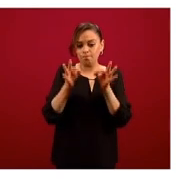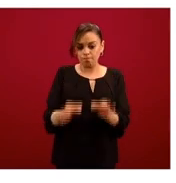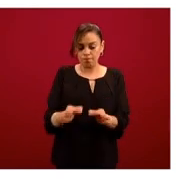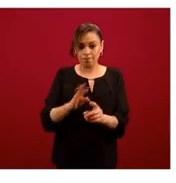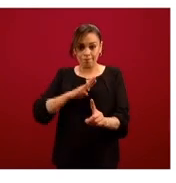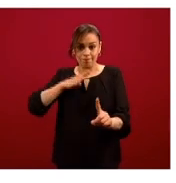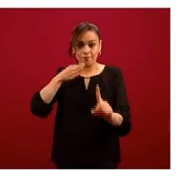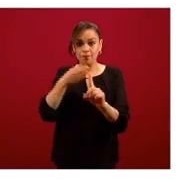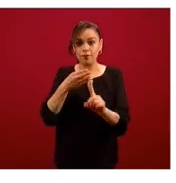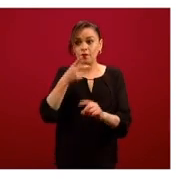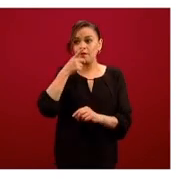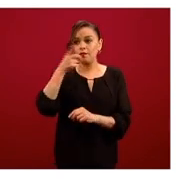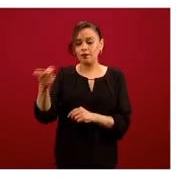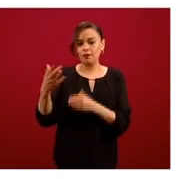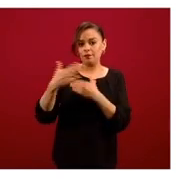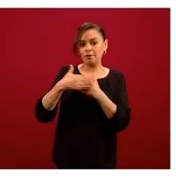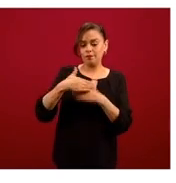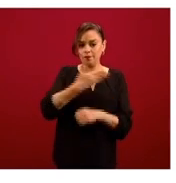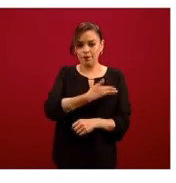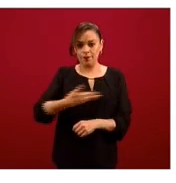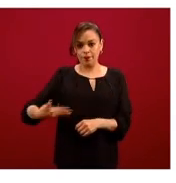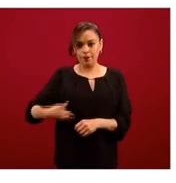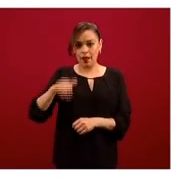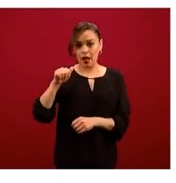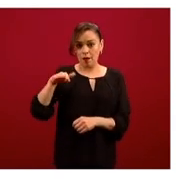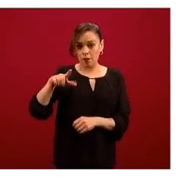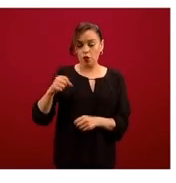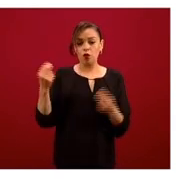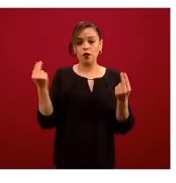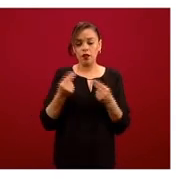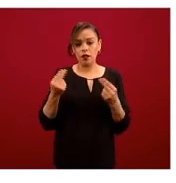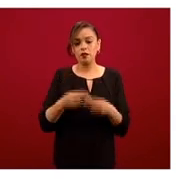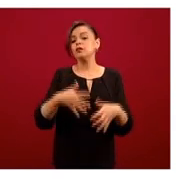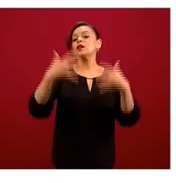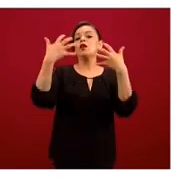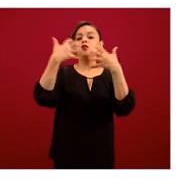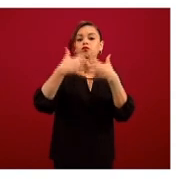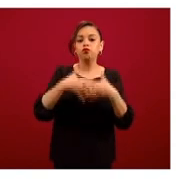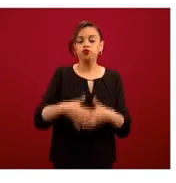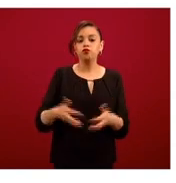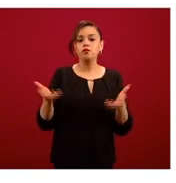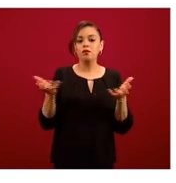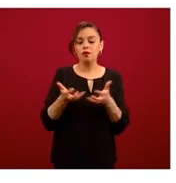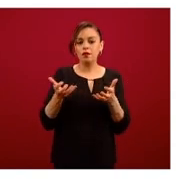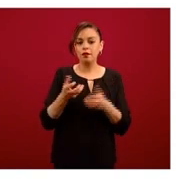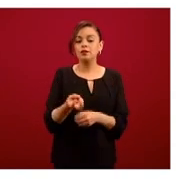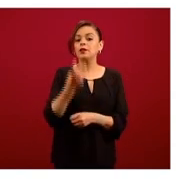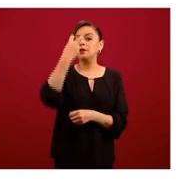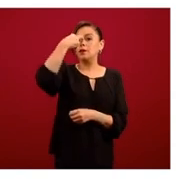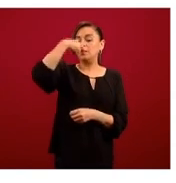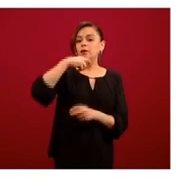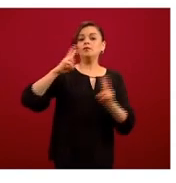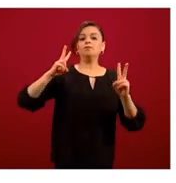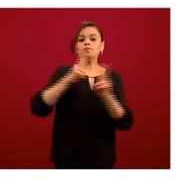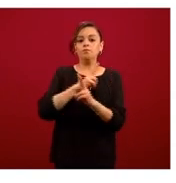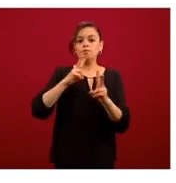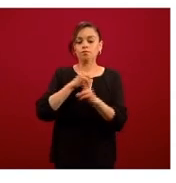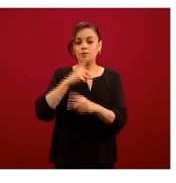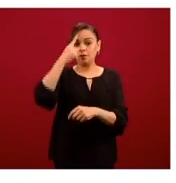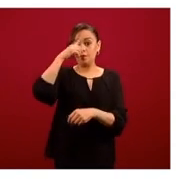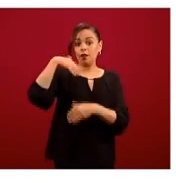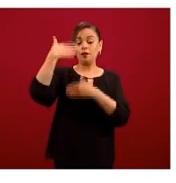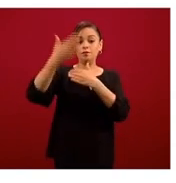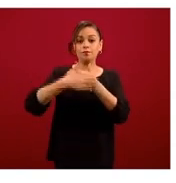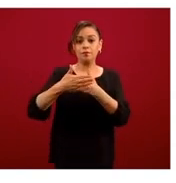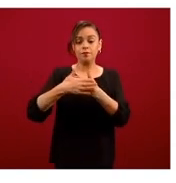landscape. So the challenge we are faced with, and the petition that was delivered to us by the